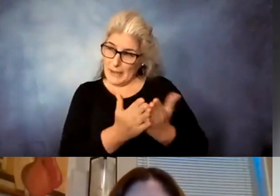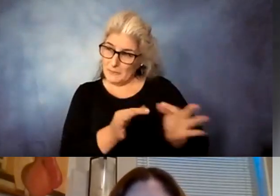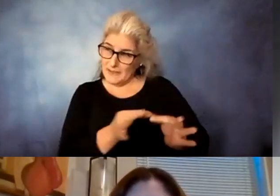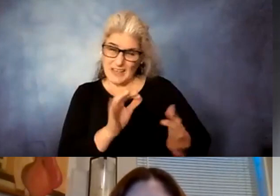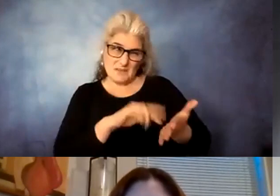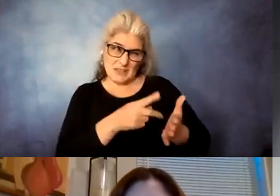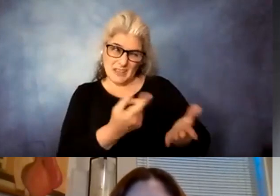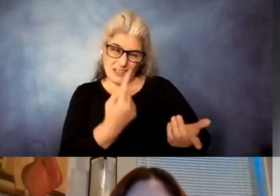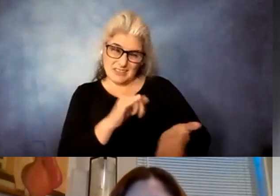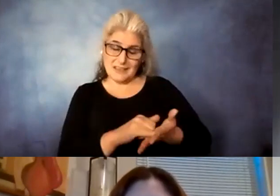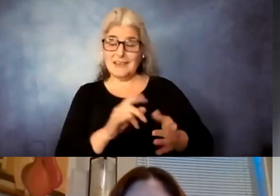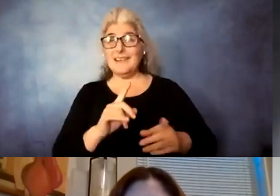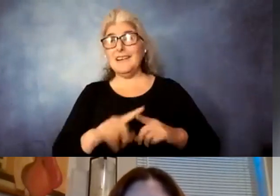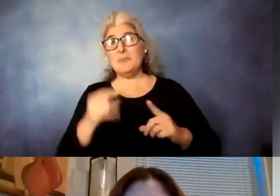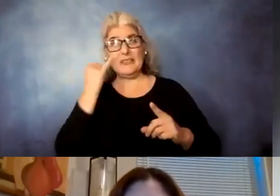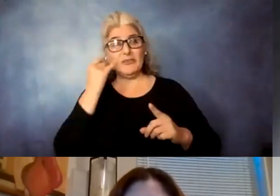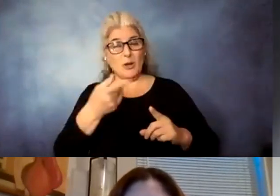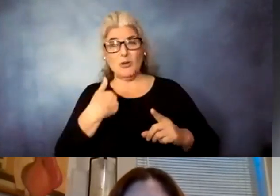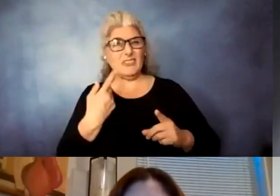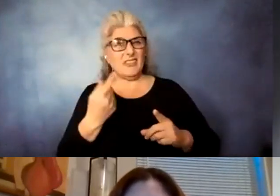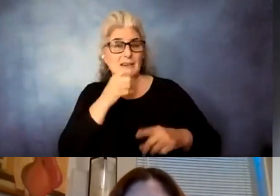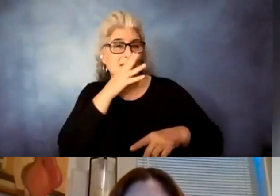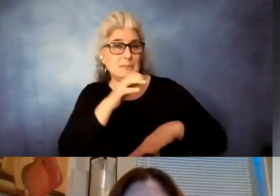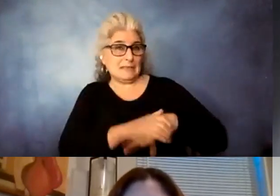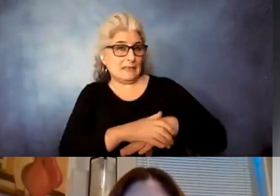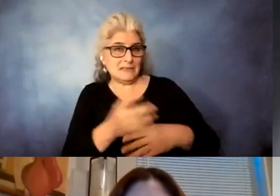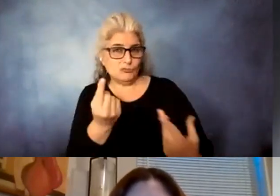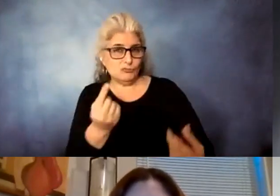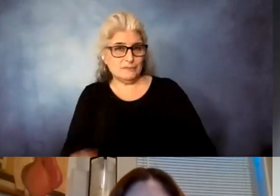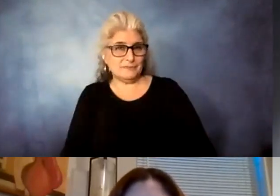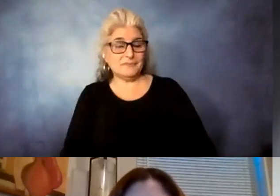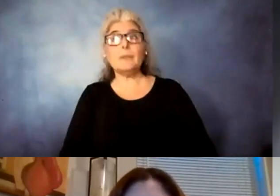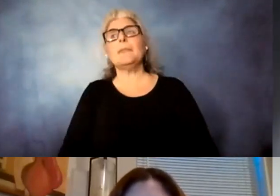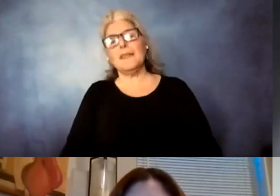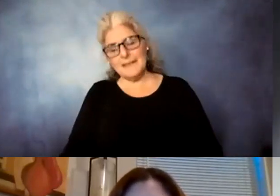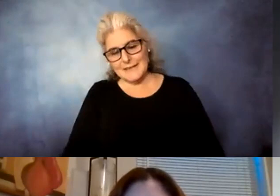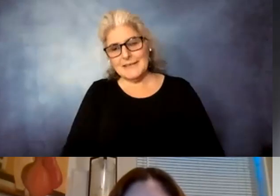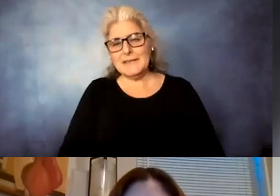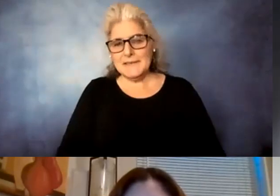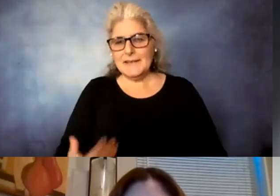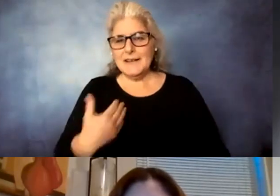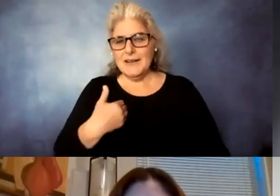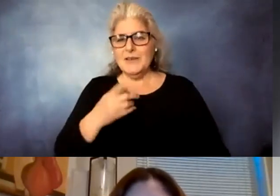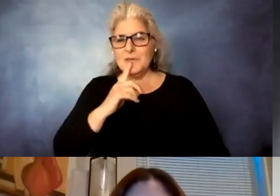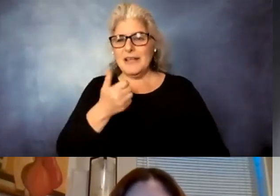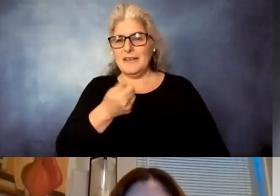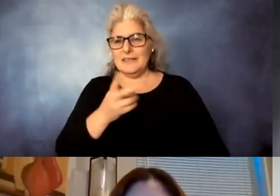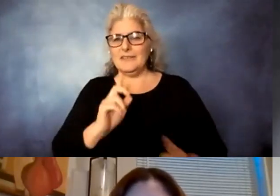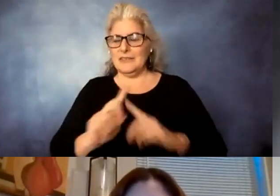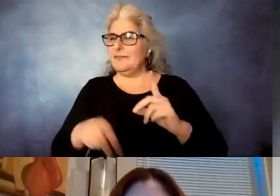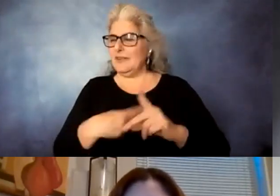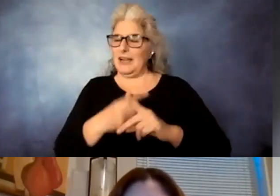have what if they have a language barrier? Then what do they do? So we have, if the ballot in